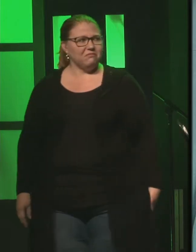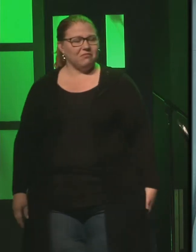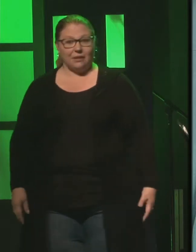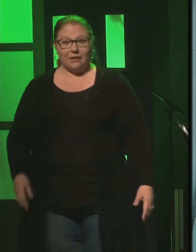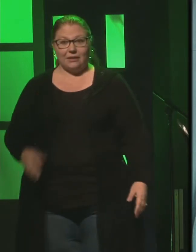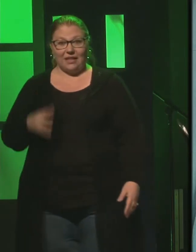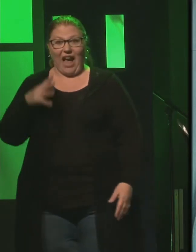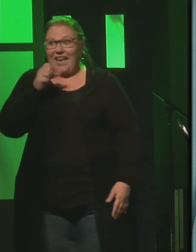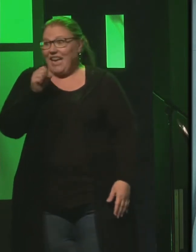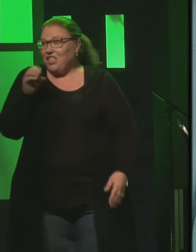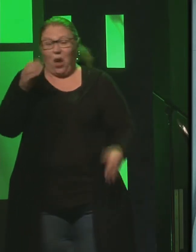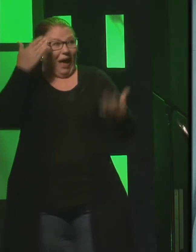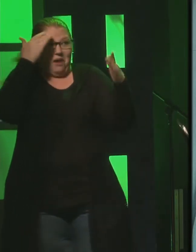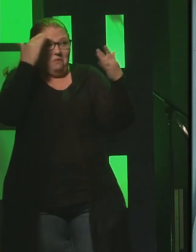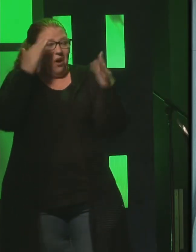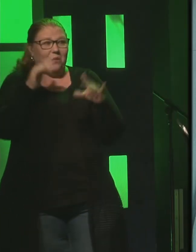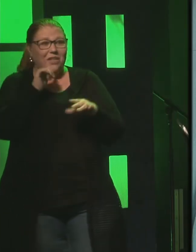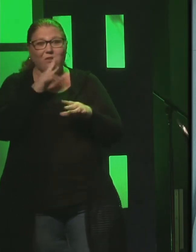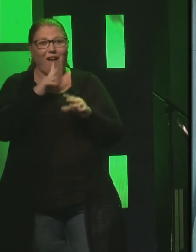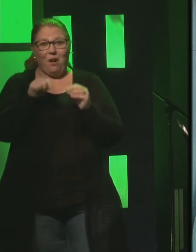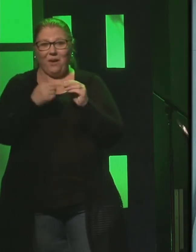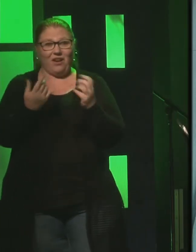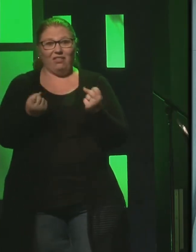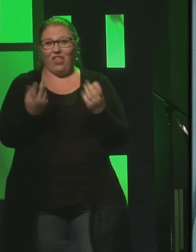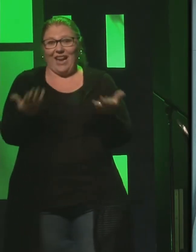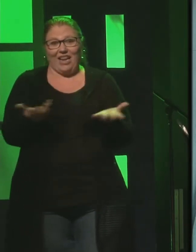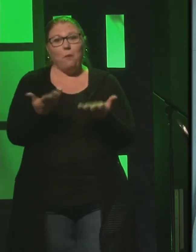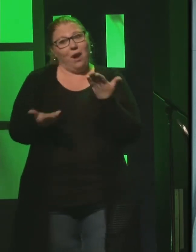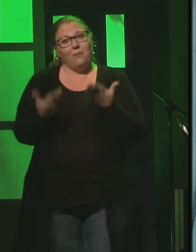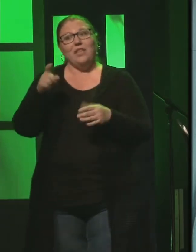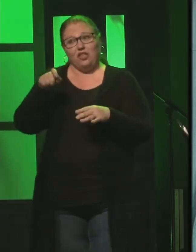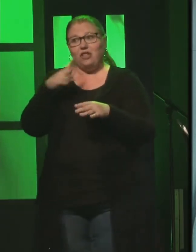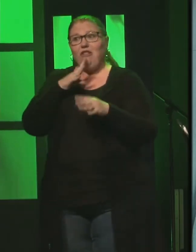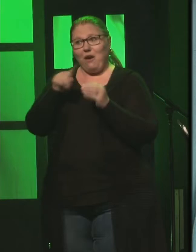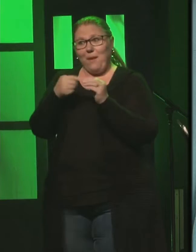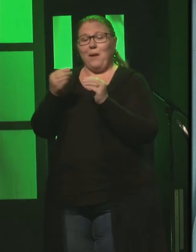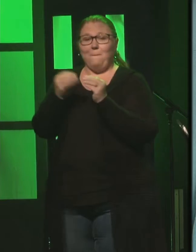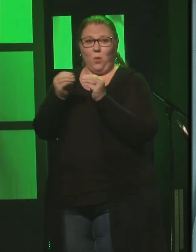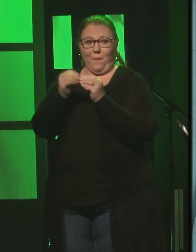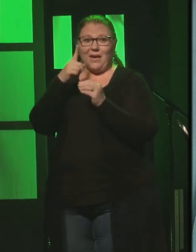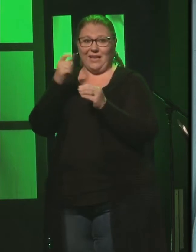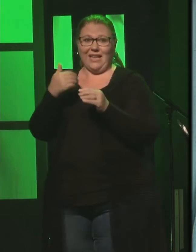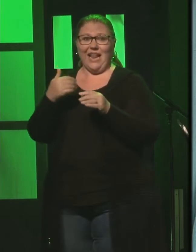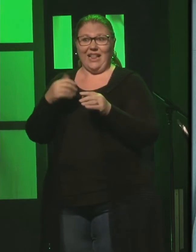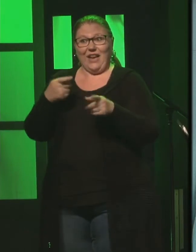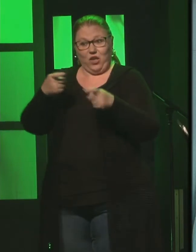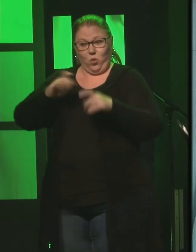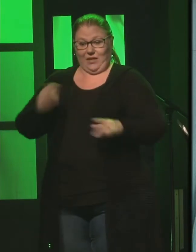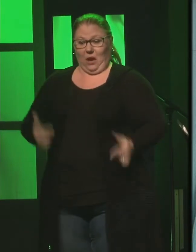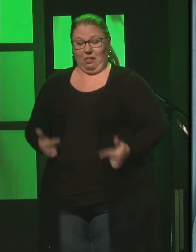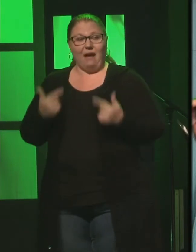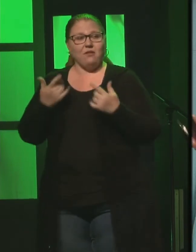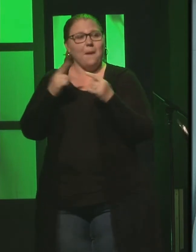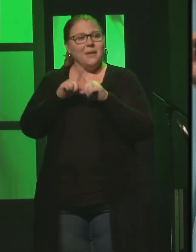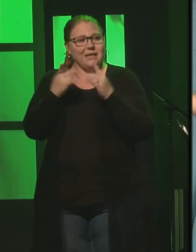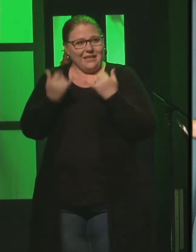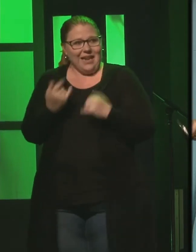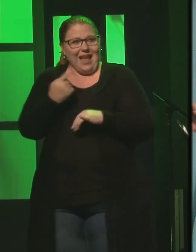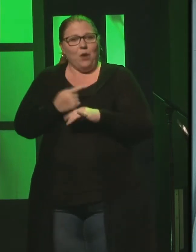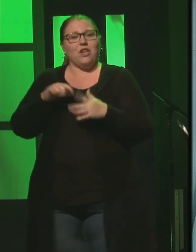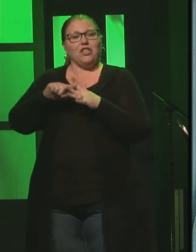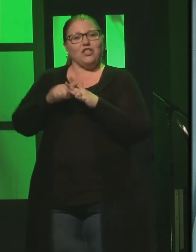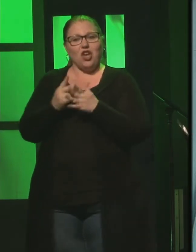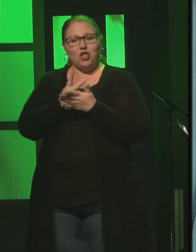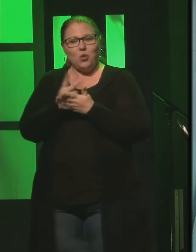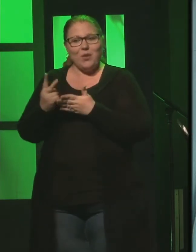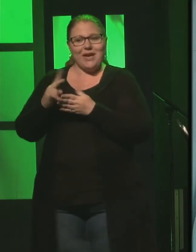I guess so. I don't know. We don't really talk about it a whole lot. We probably should talk about it more because it does have a grip on our lives. But today we're going to start this 2 weeks